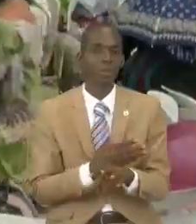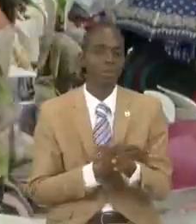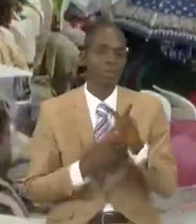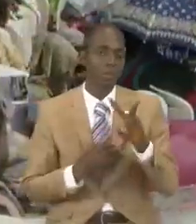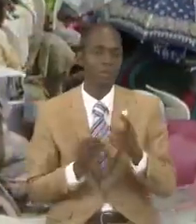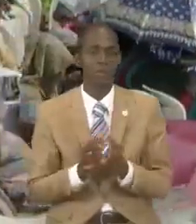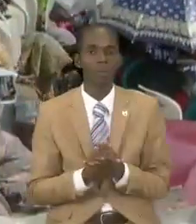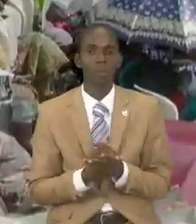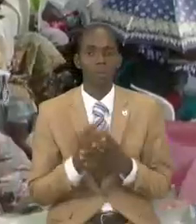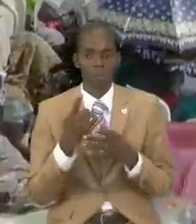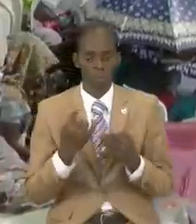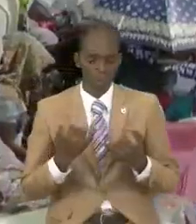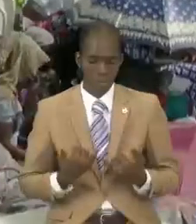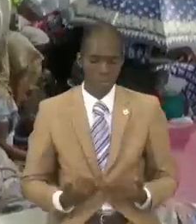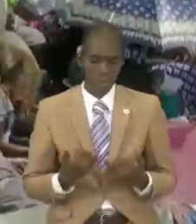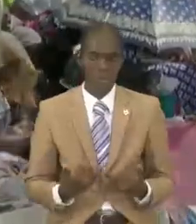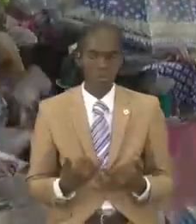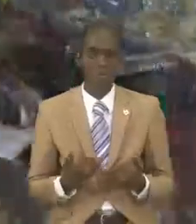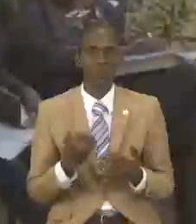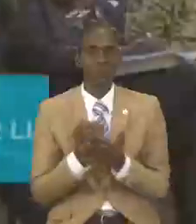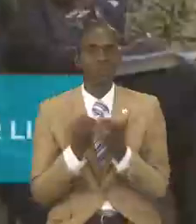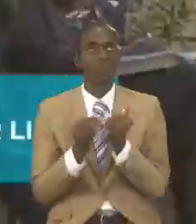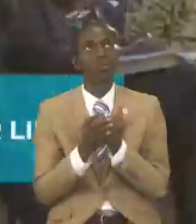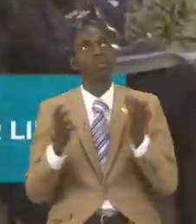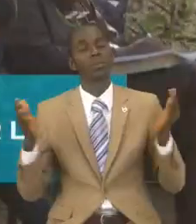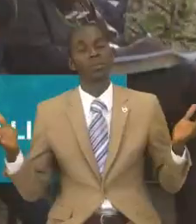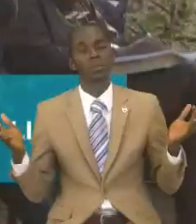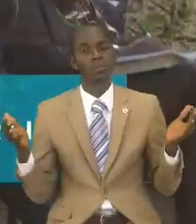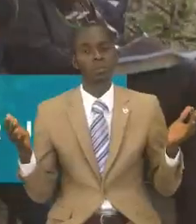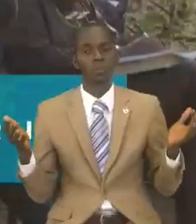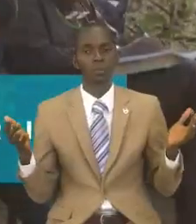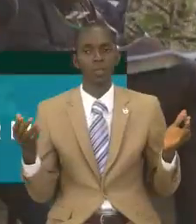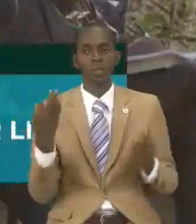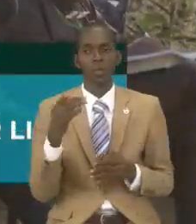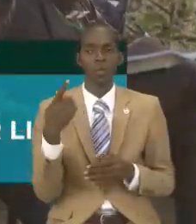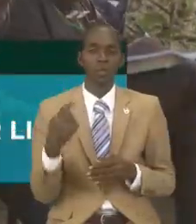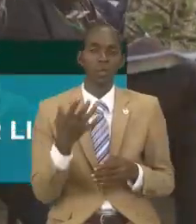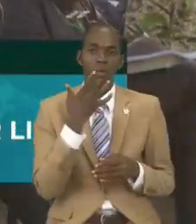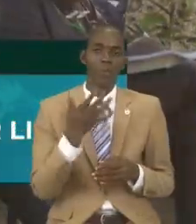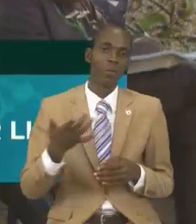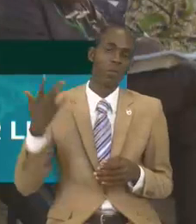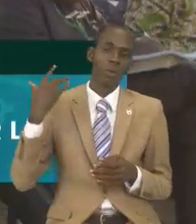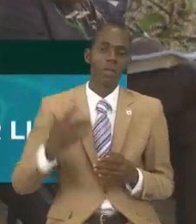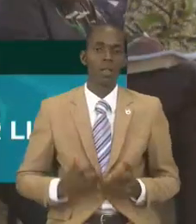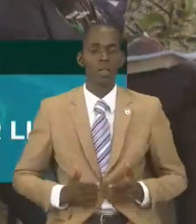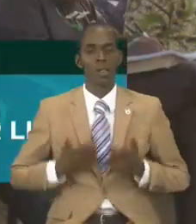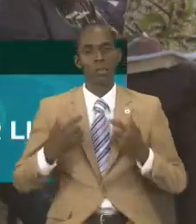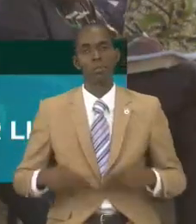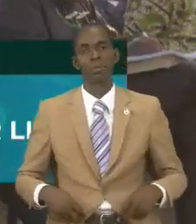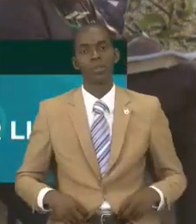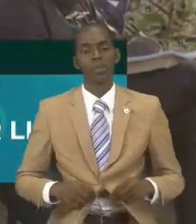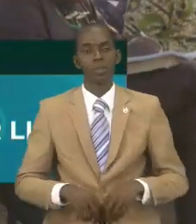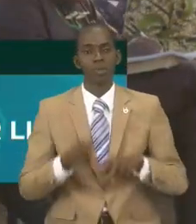the present crucifixion of the former life. Look at your